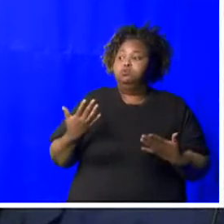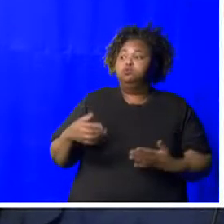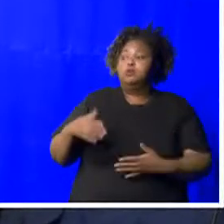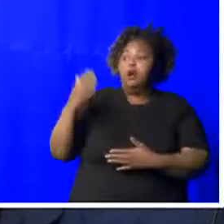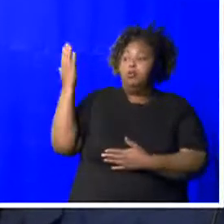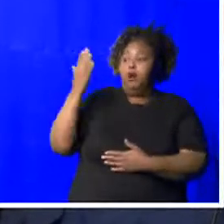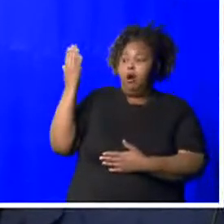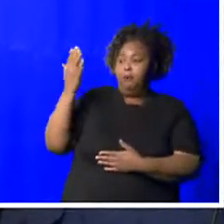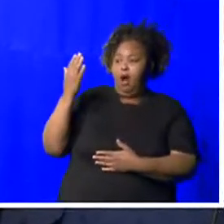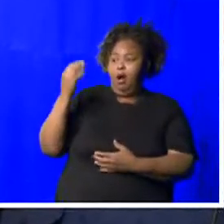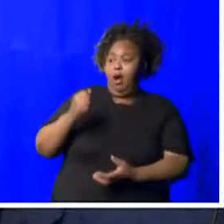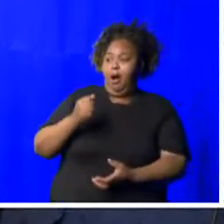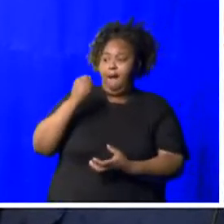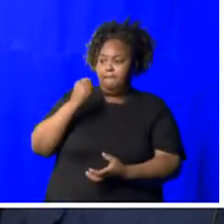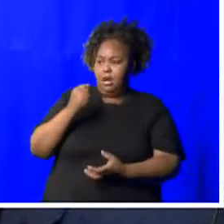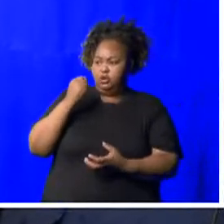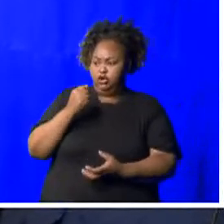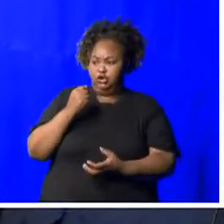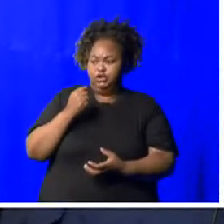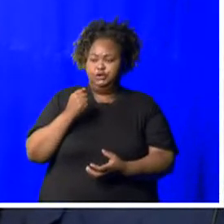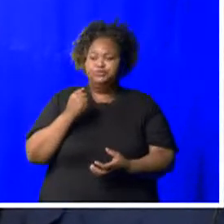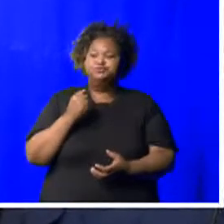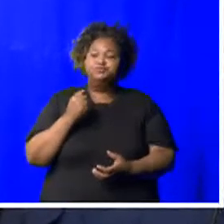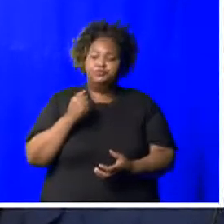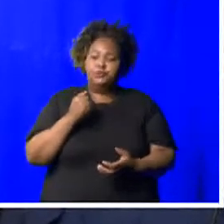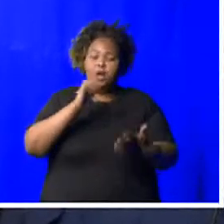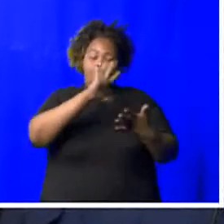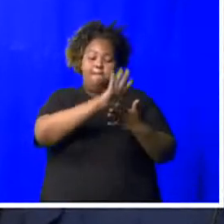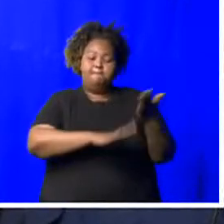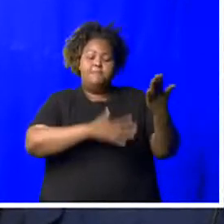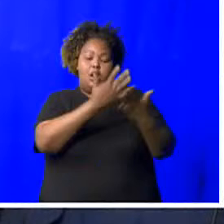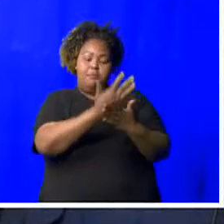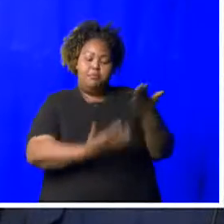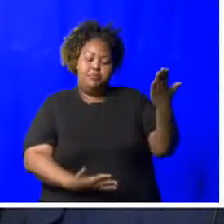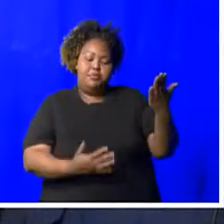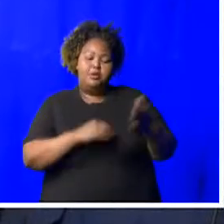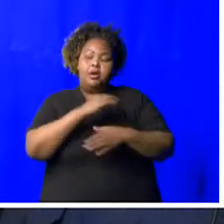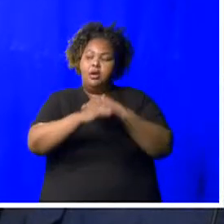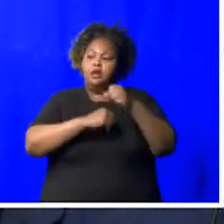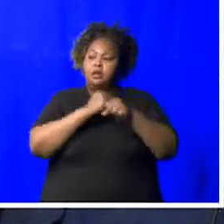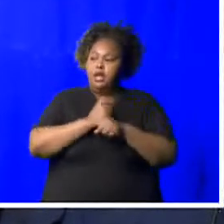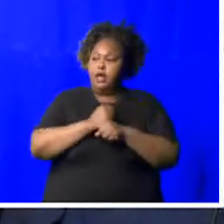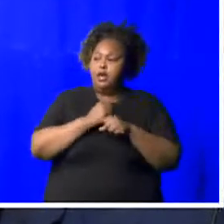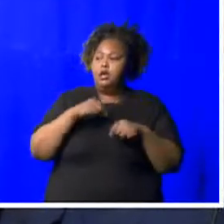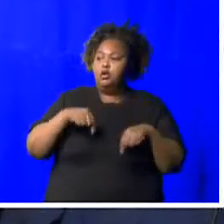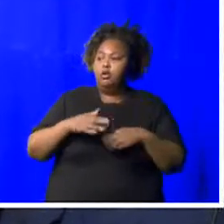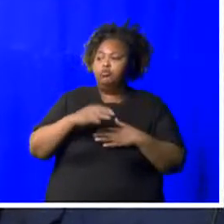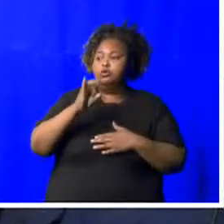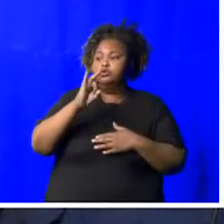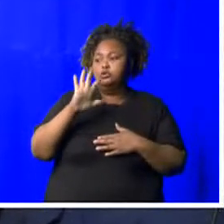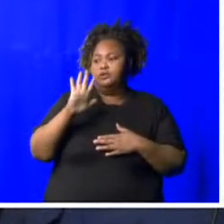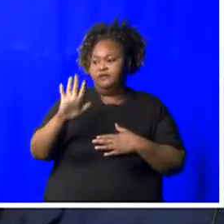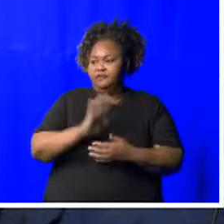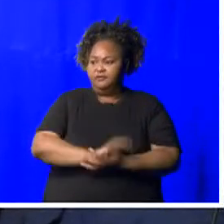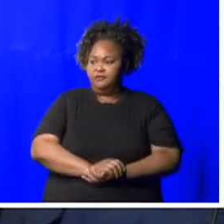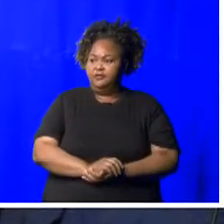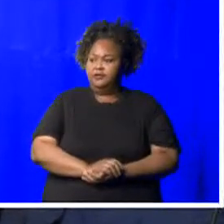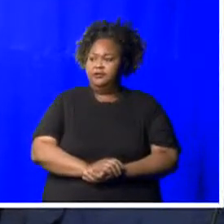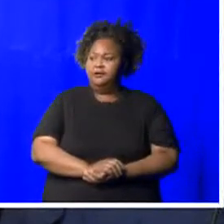year 2024-2025. Mr. Speaker, government revenue, excluding grants,